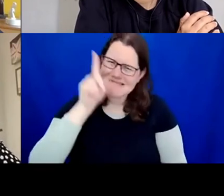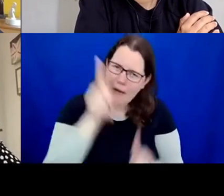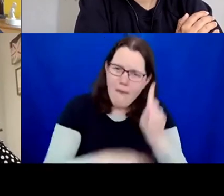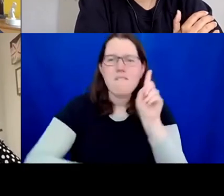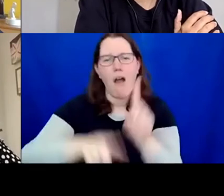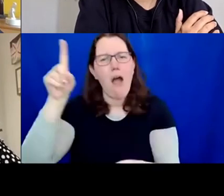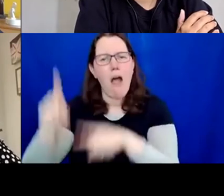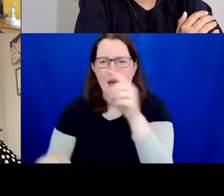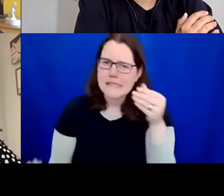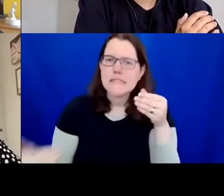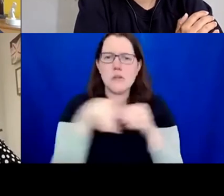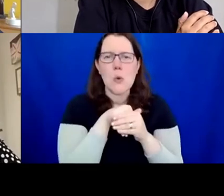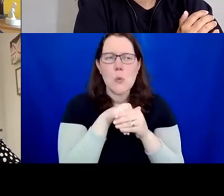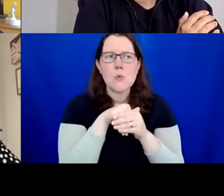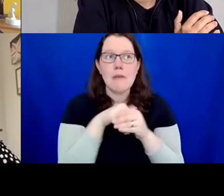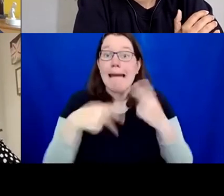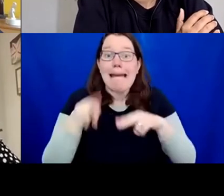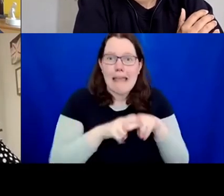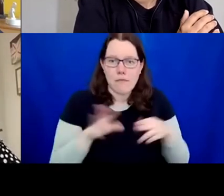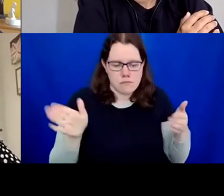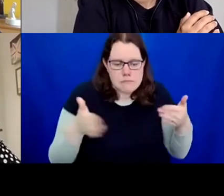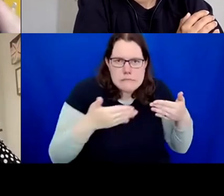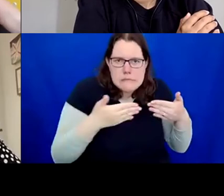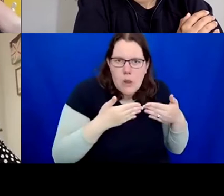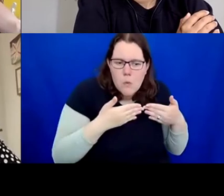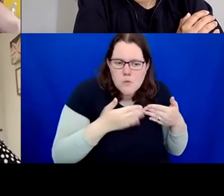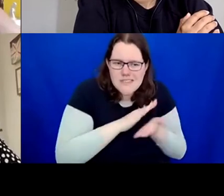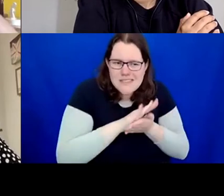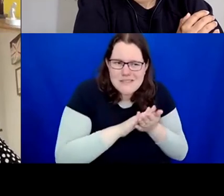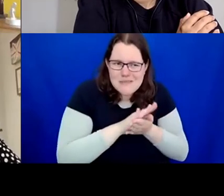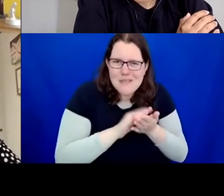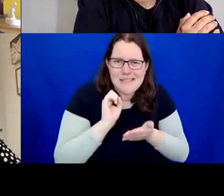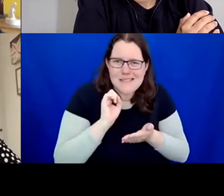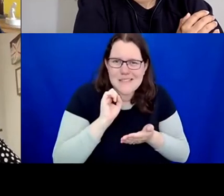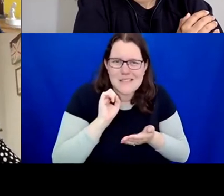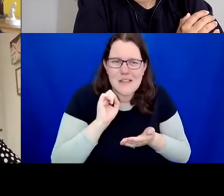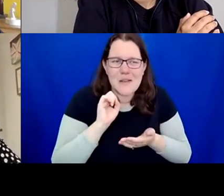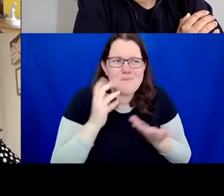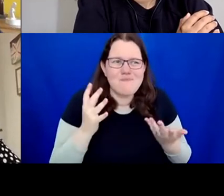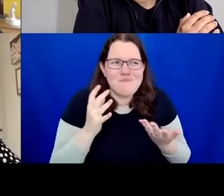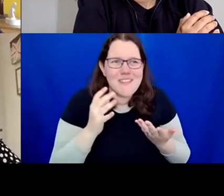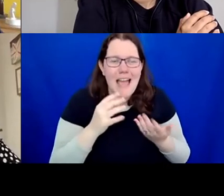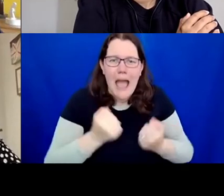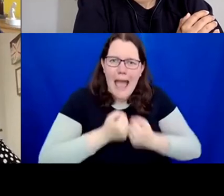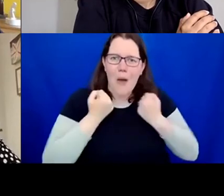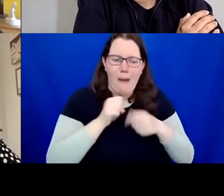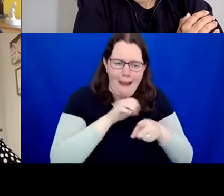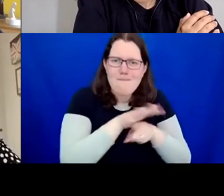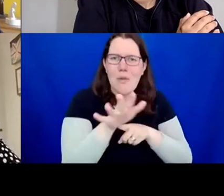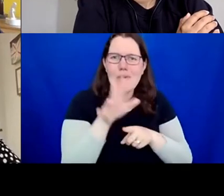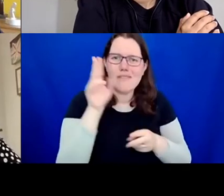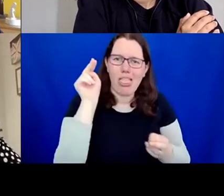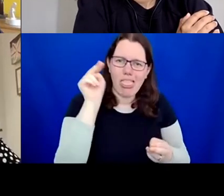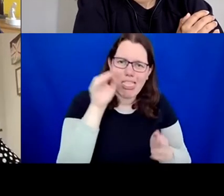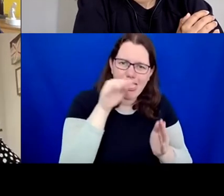irrelevant. And she was talking, you know, she gave the example of Jay-Z and making